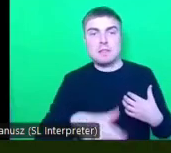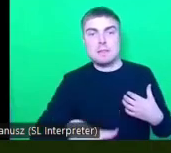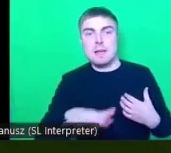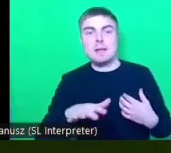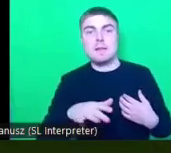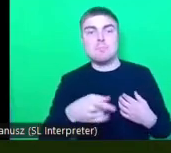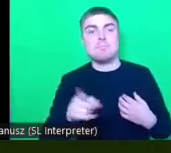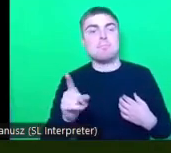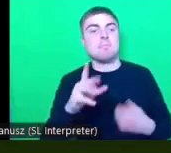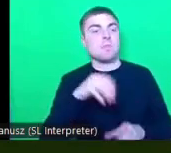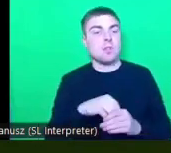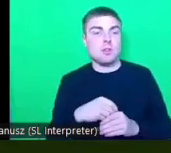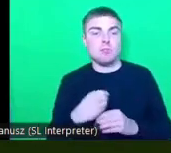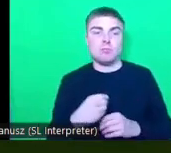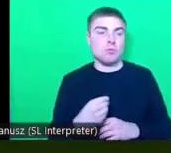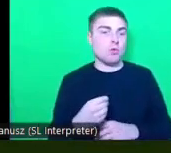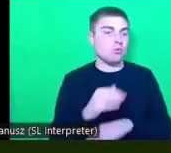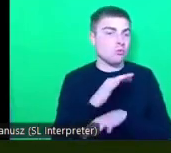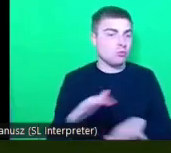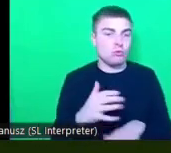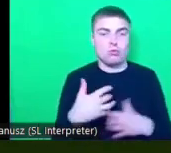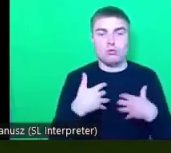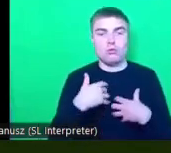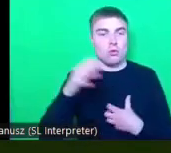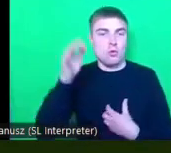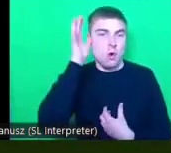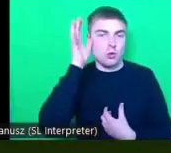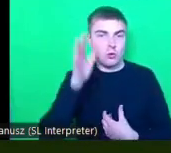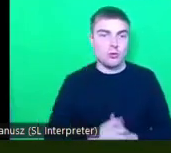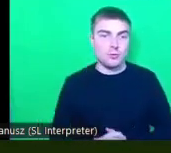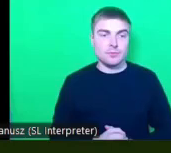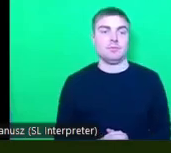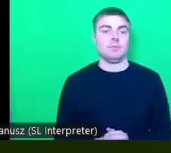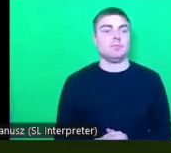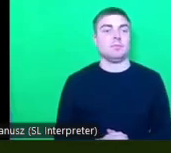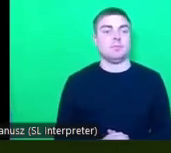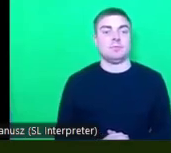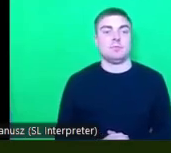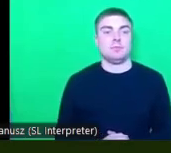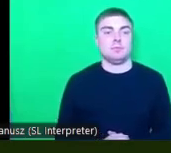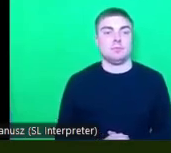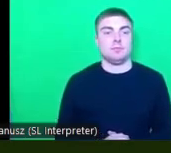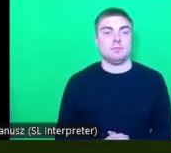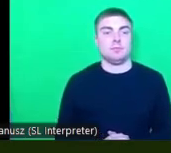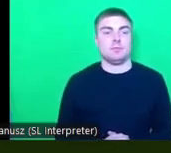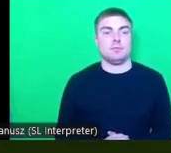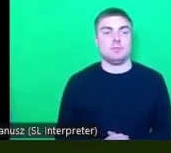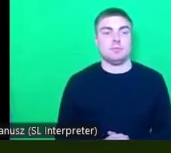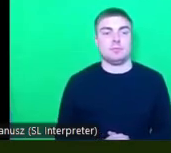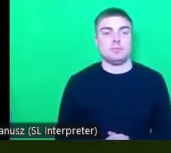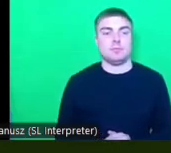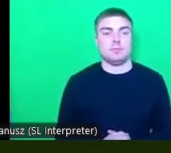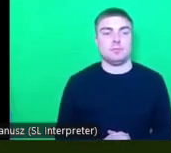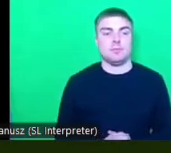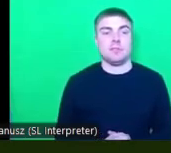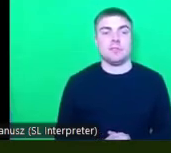that may not always happen, but in most cases. So that happened during the first years after